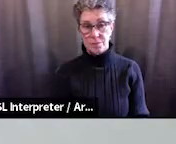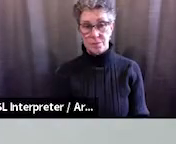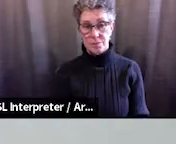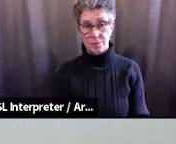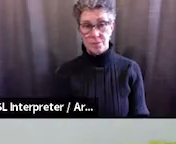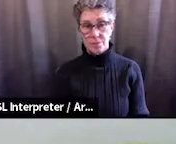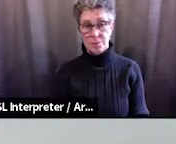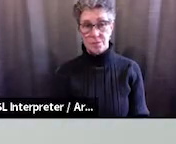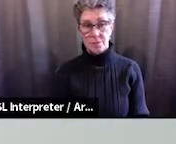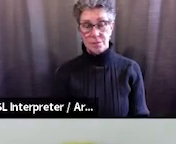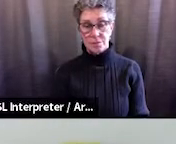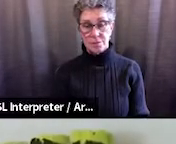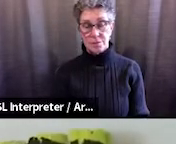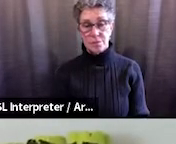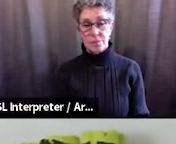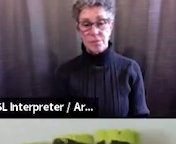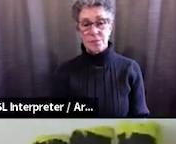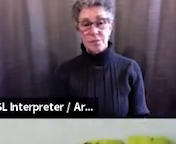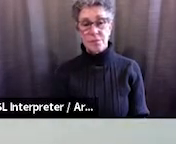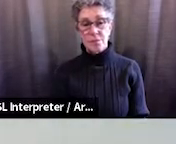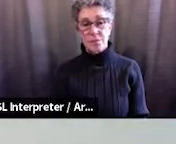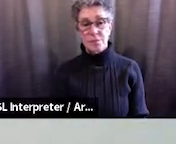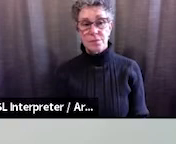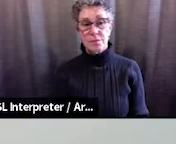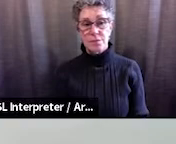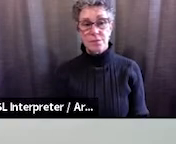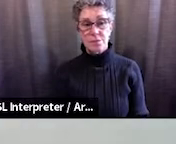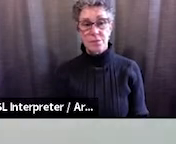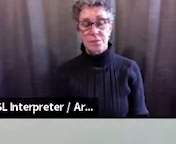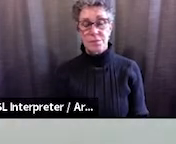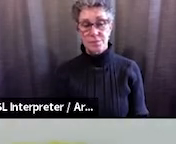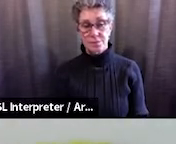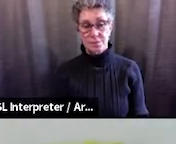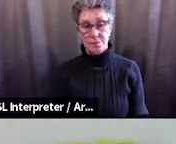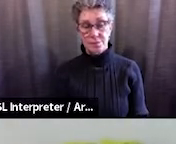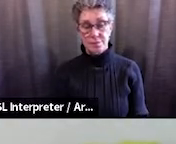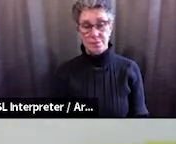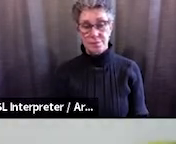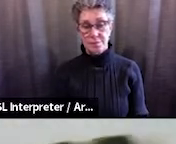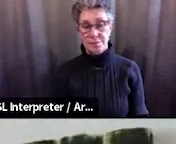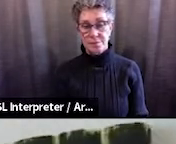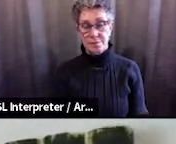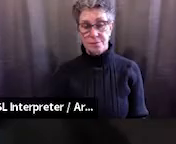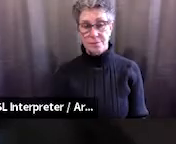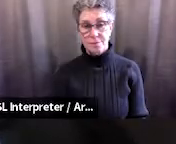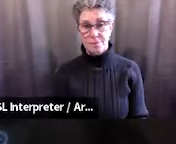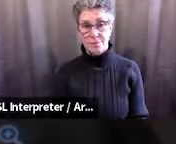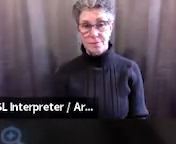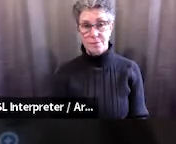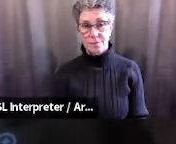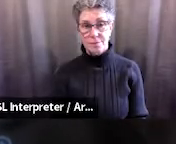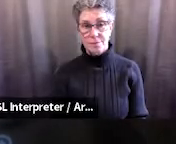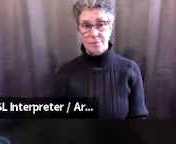Now, after you paint, you're going to paint 1, 2, 3, right? Cover something up. And then what are you going to do? You're going to step back behind this line here,